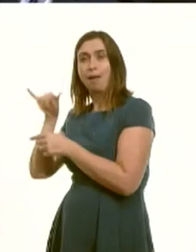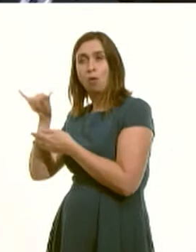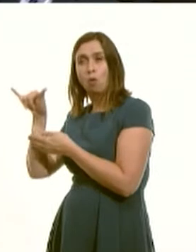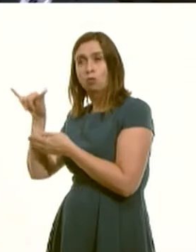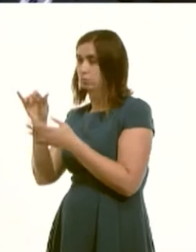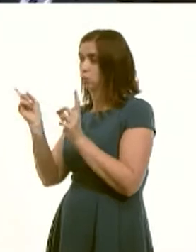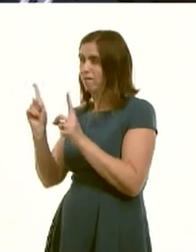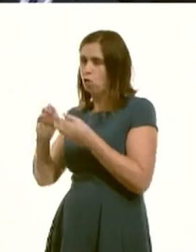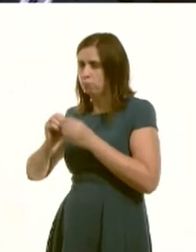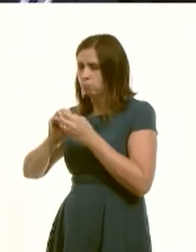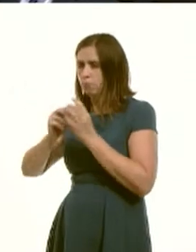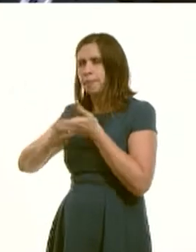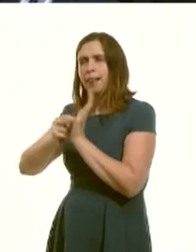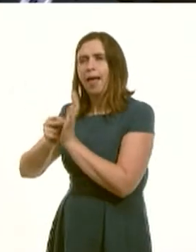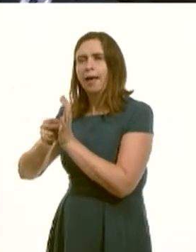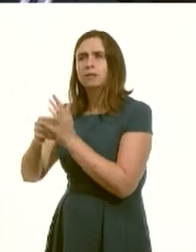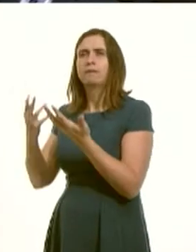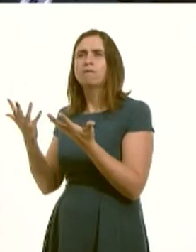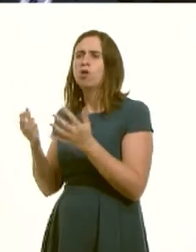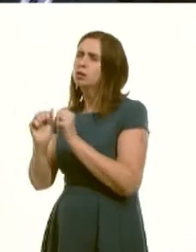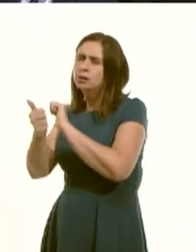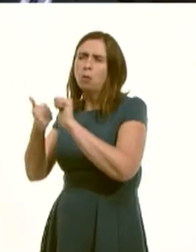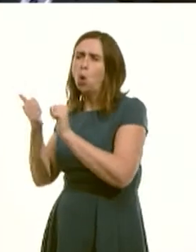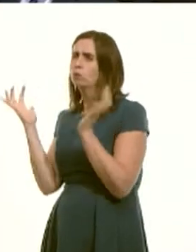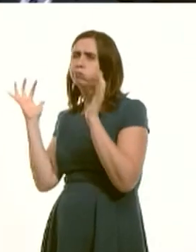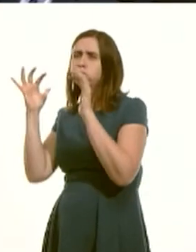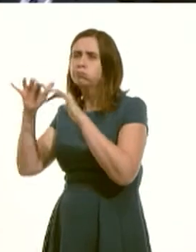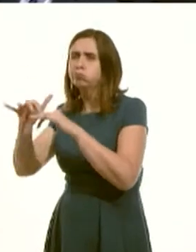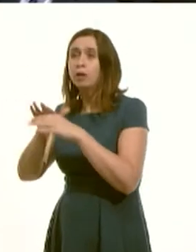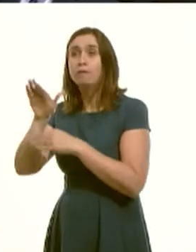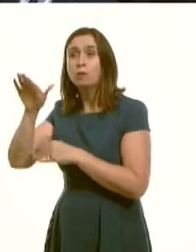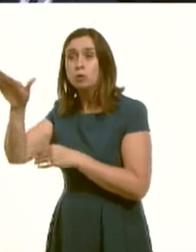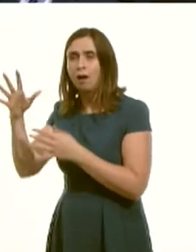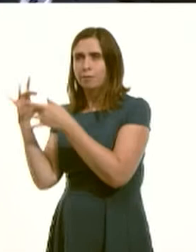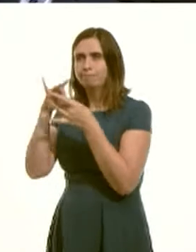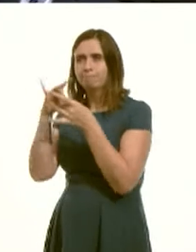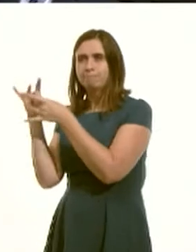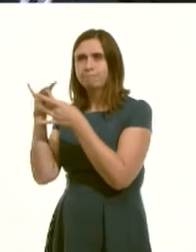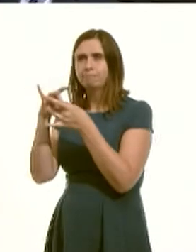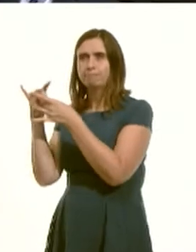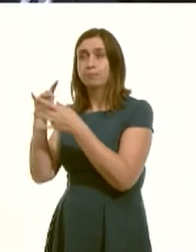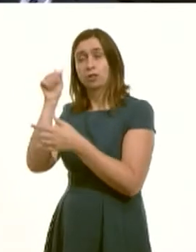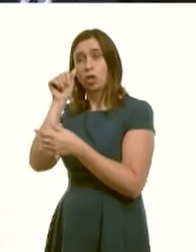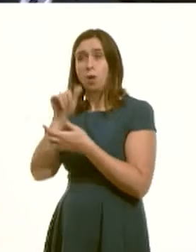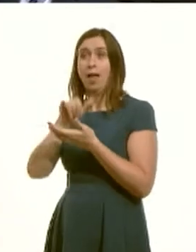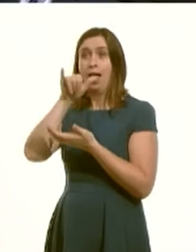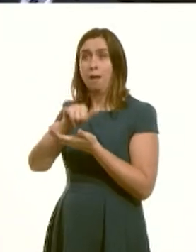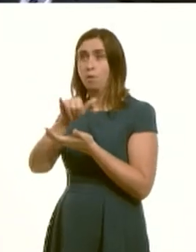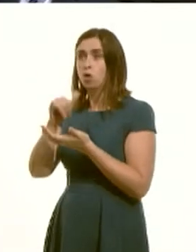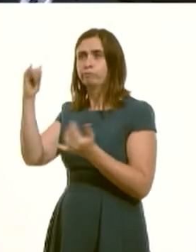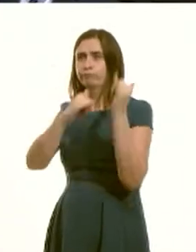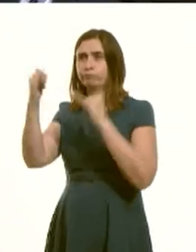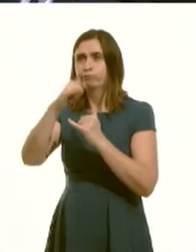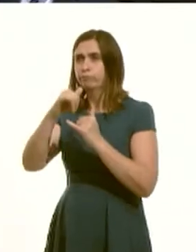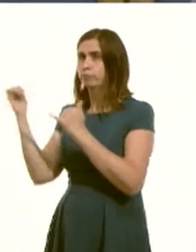develop plans for hosting big sporting events in the future, with the understanding, of course, that both airports are well able to bring in the